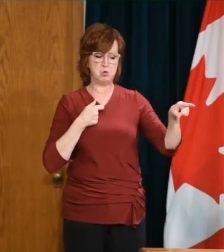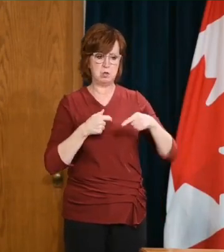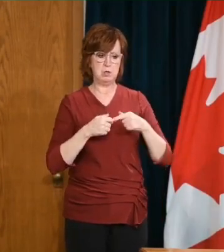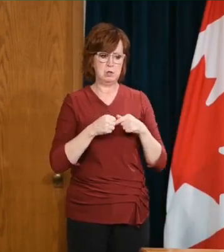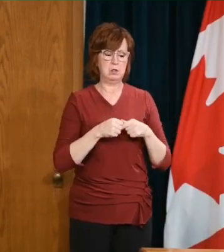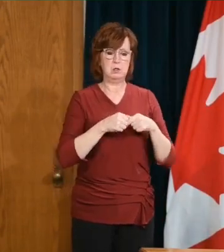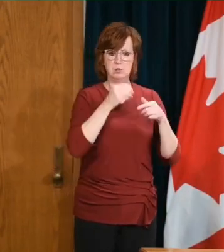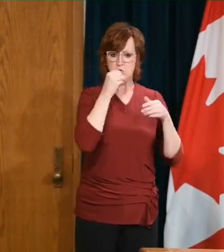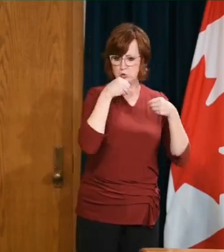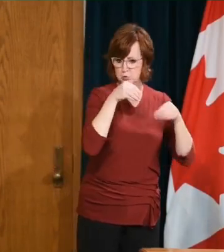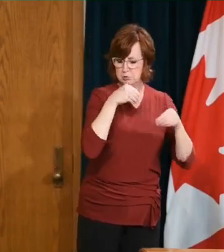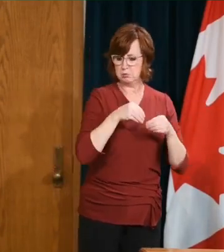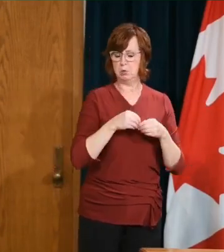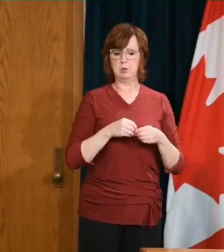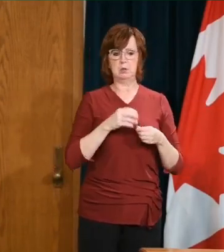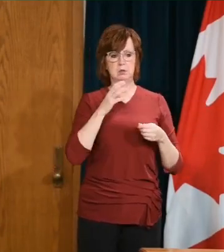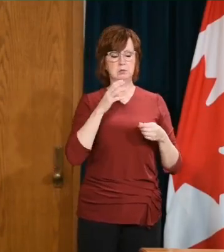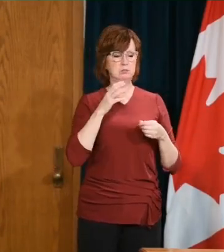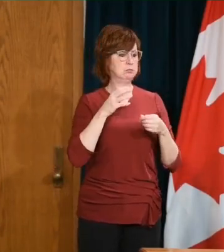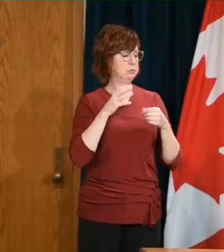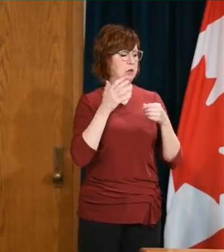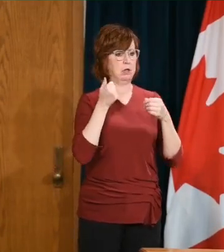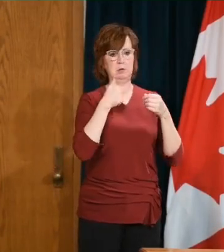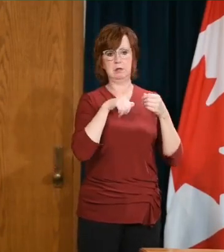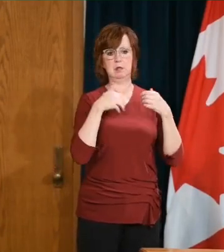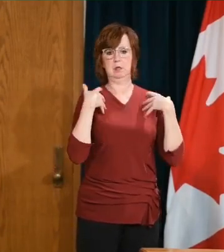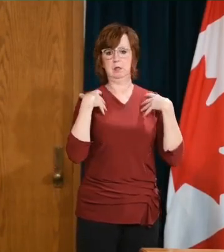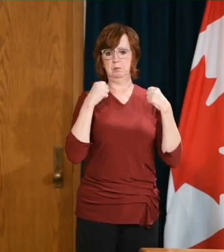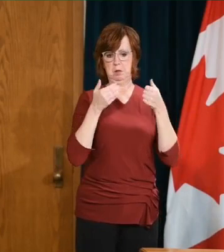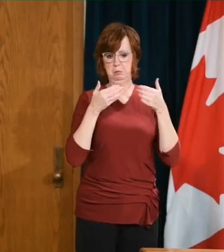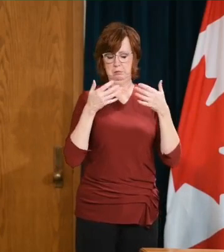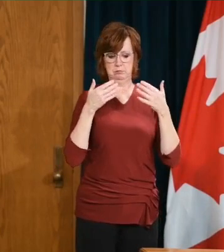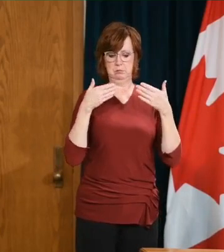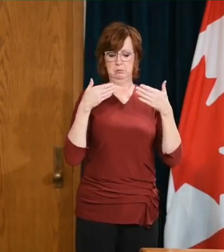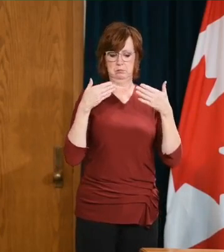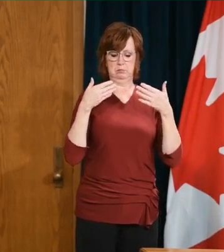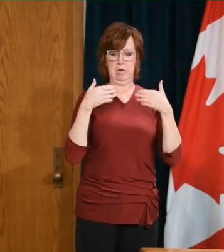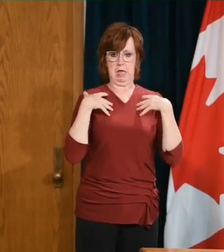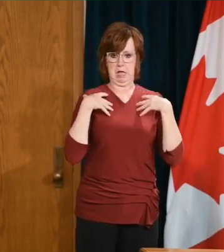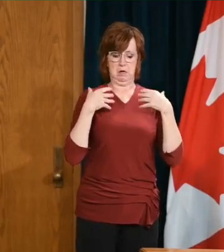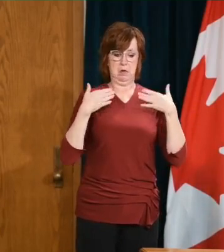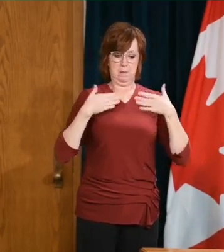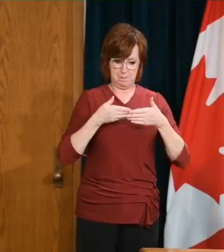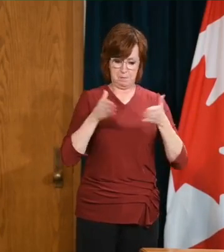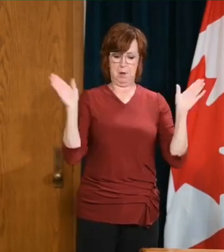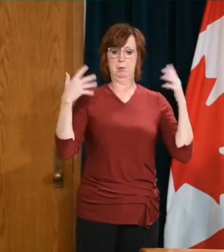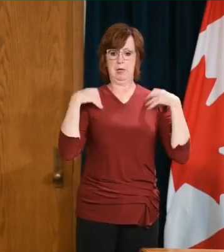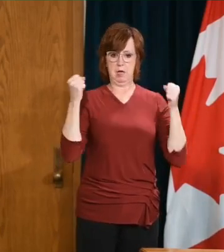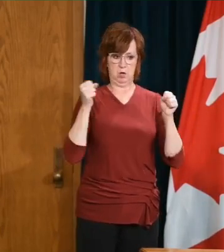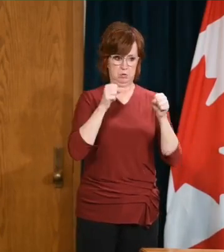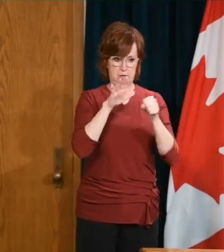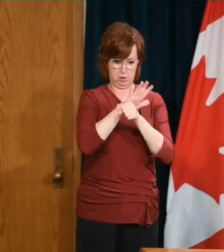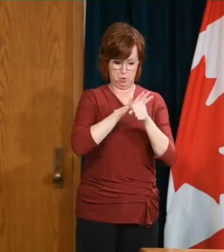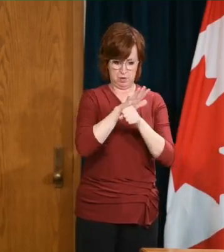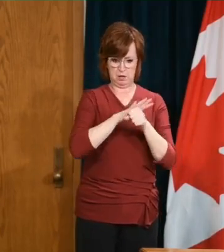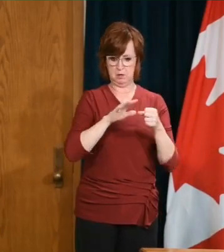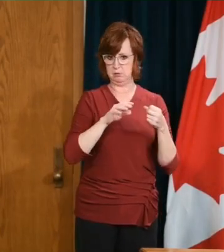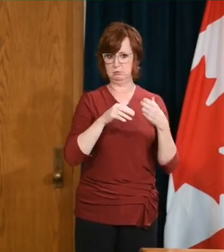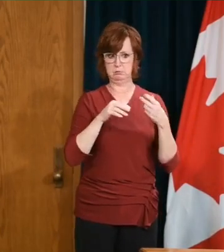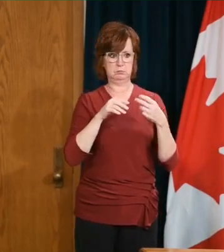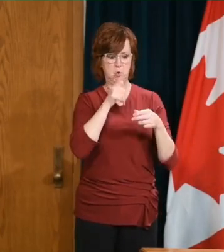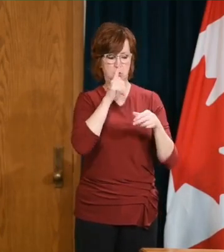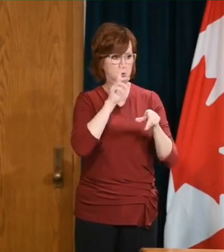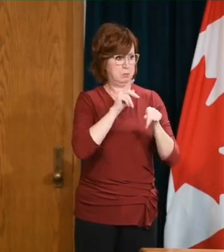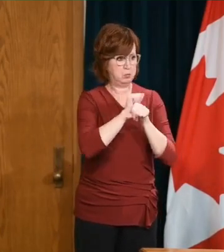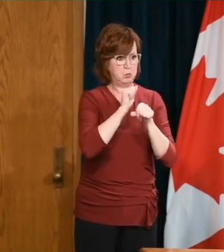well. And of course, public health inspectors and other staff are providing support to grocery stores who